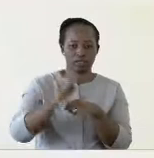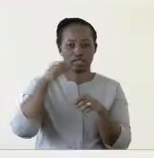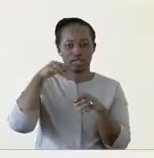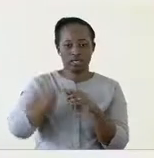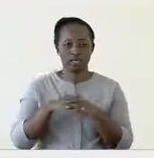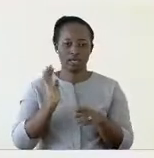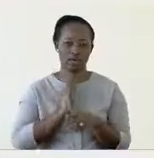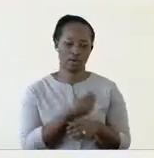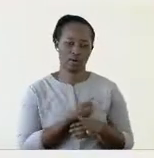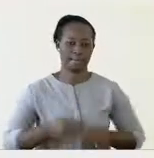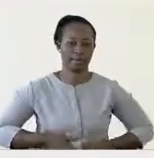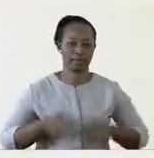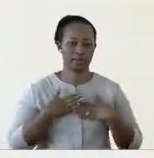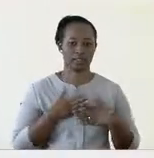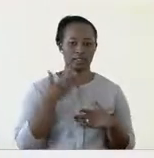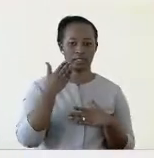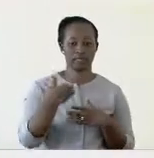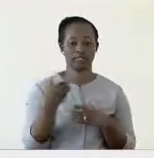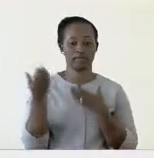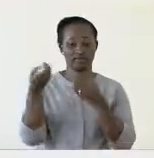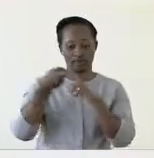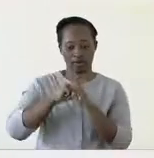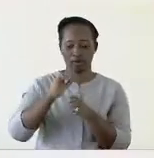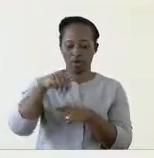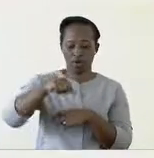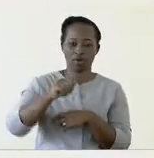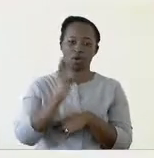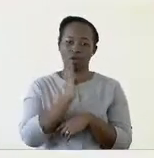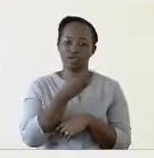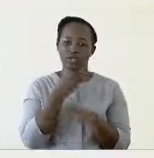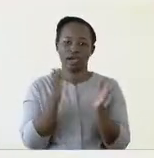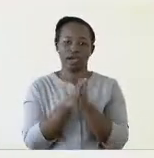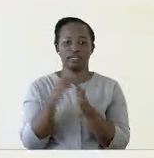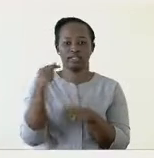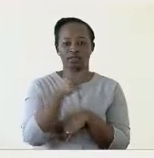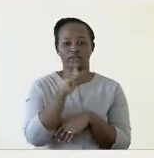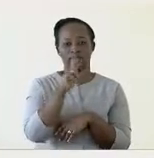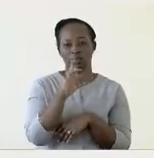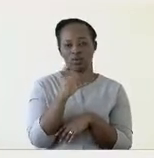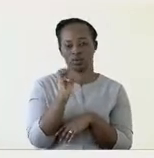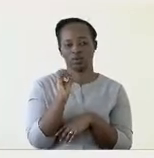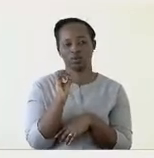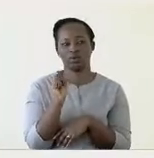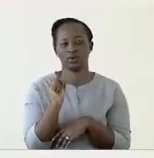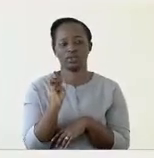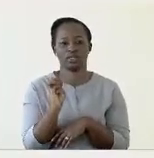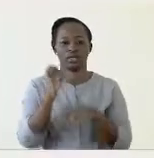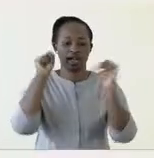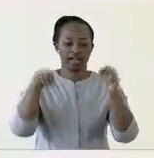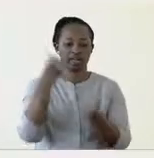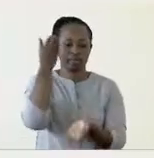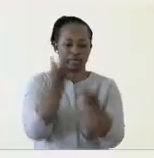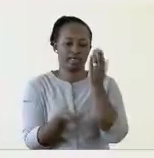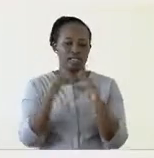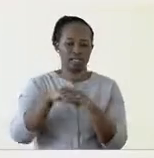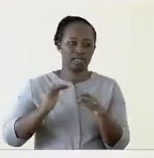that I was talking about, salts, water, and even glucose level, can be balanced in our body